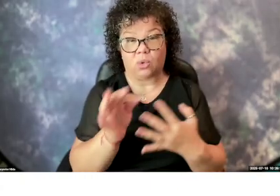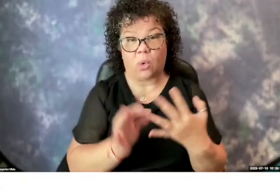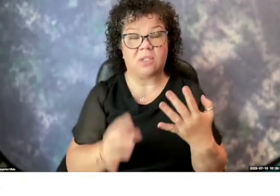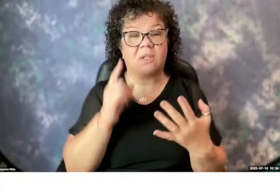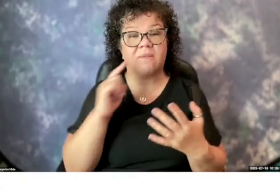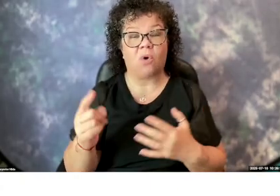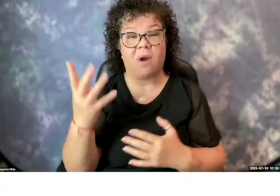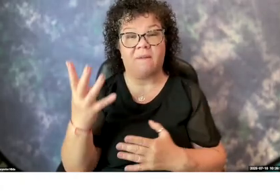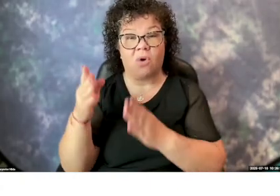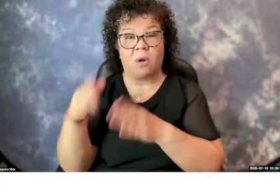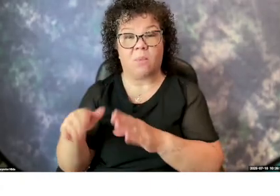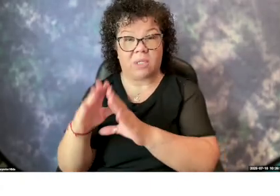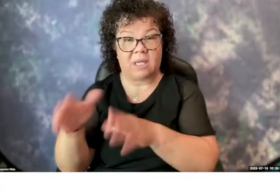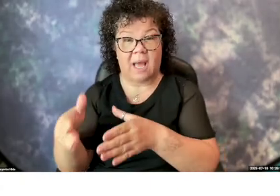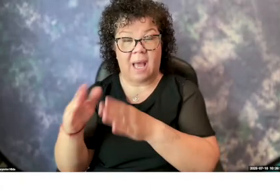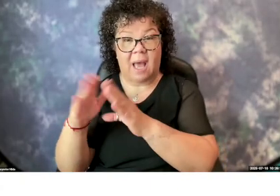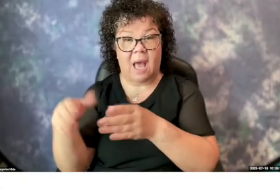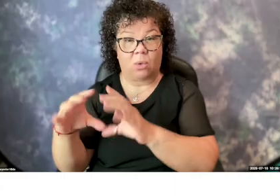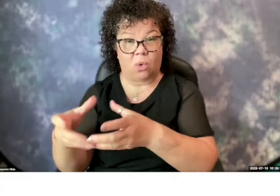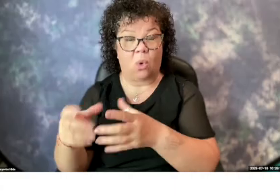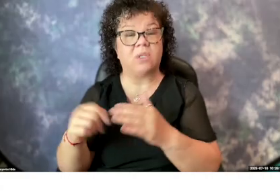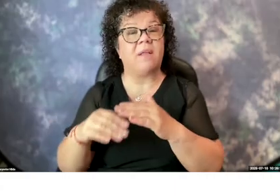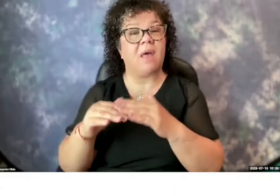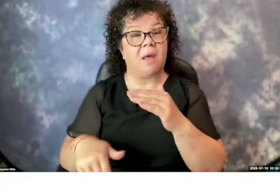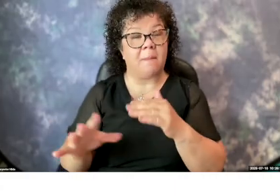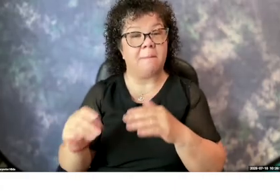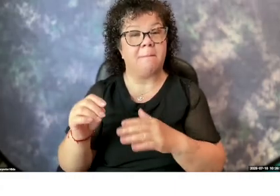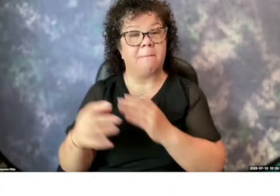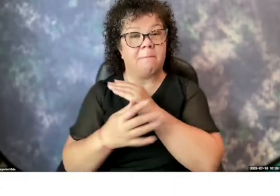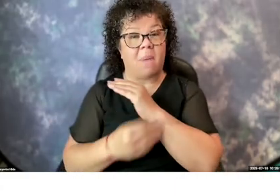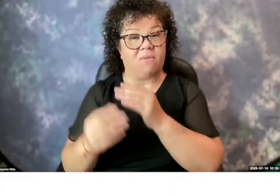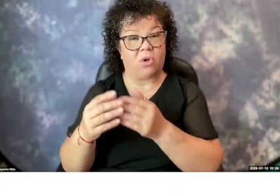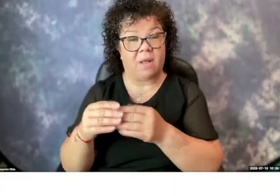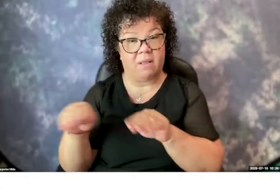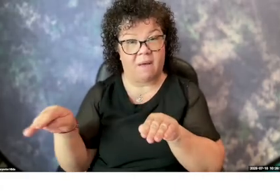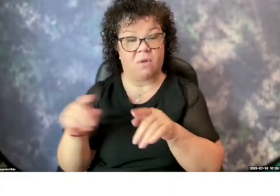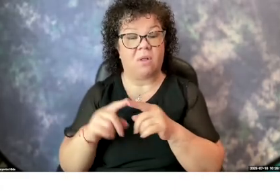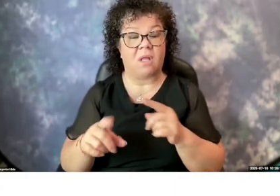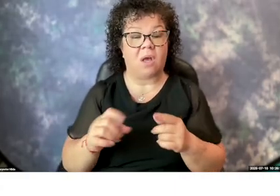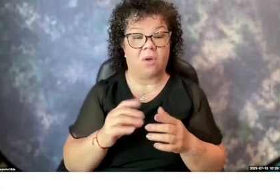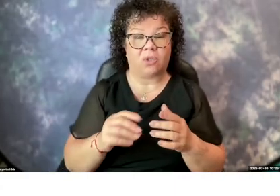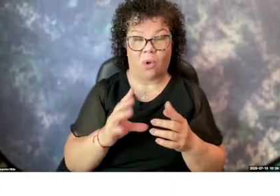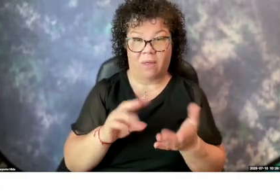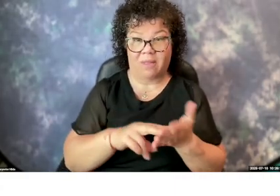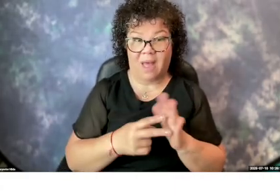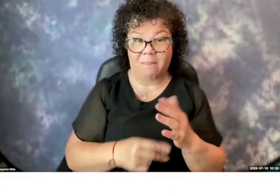at 300% of the federal poverty level, below that 15% of monthly income level. So that's across 5